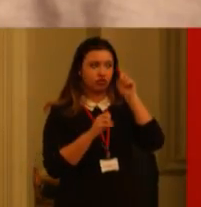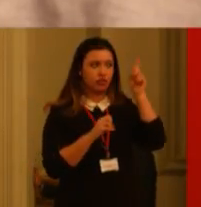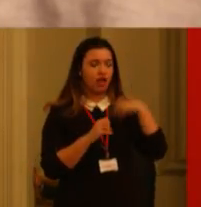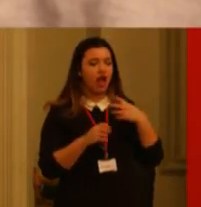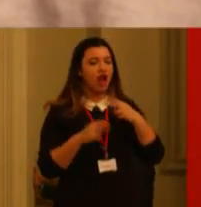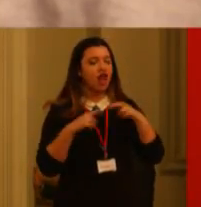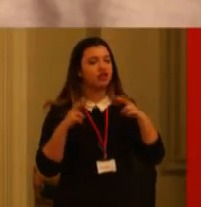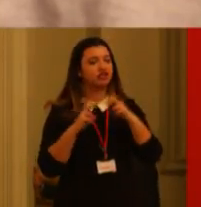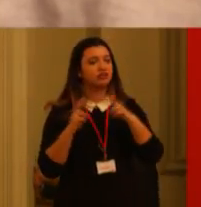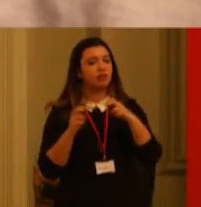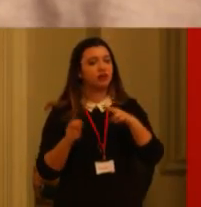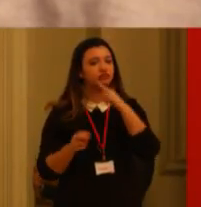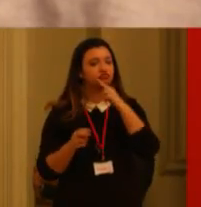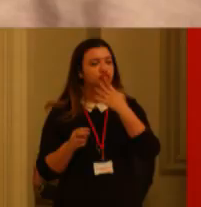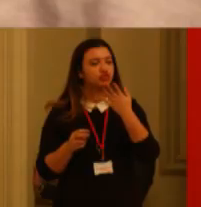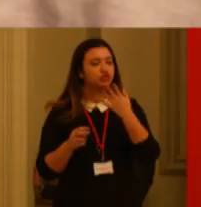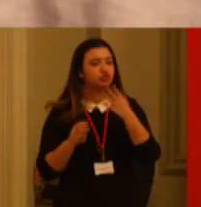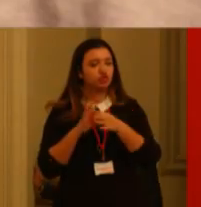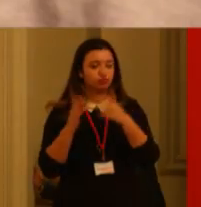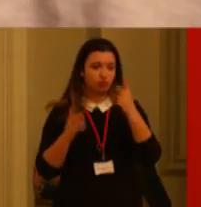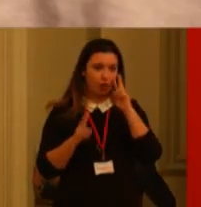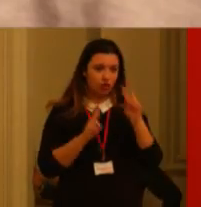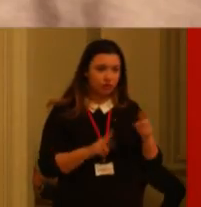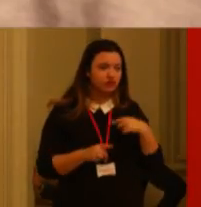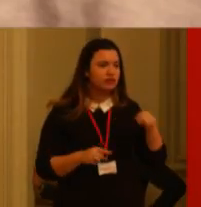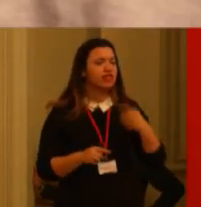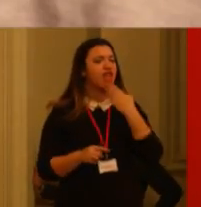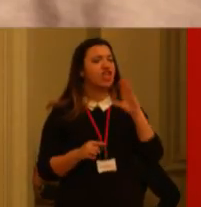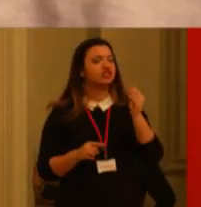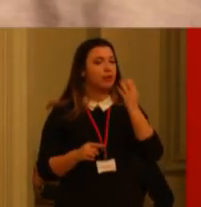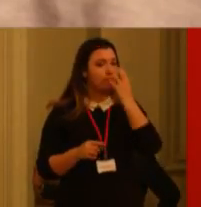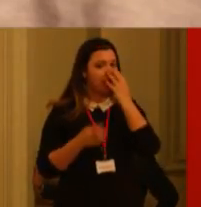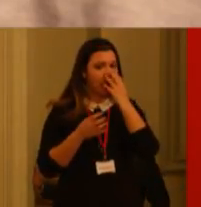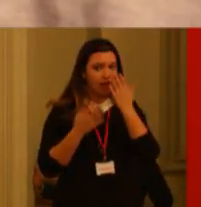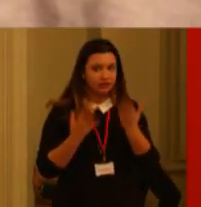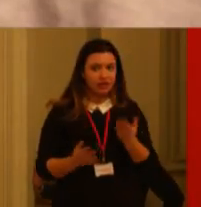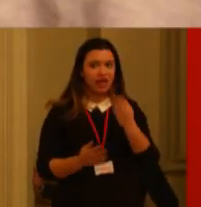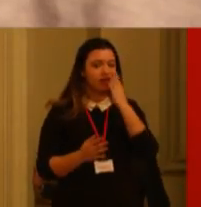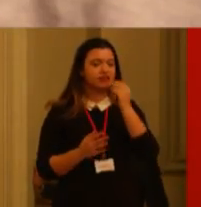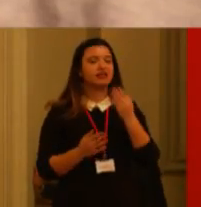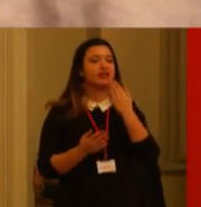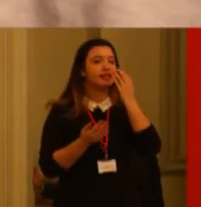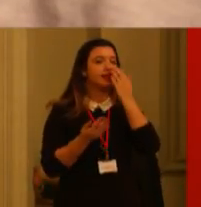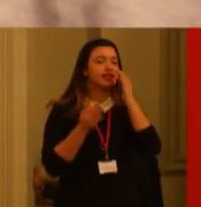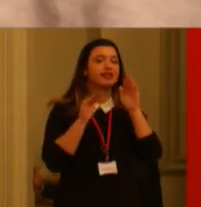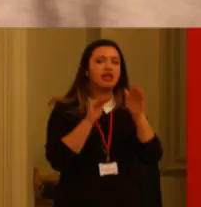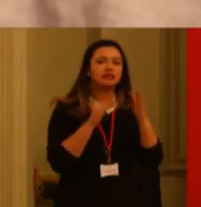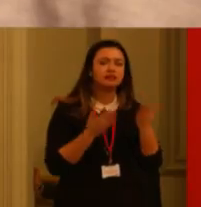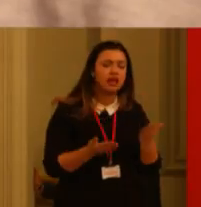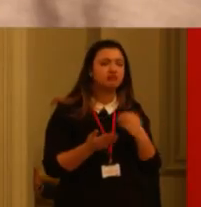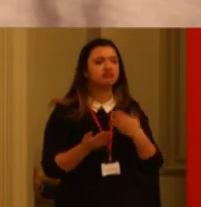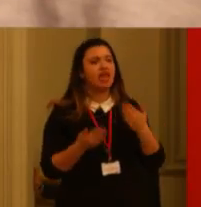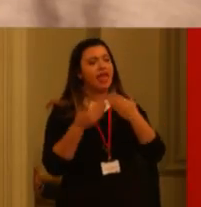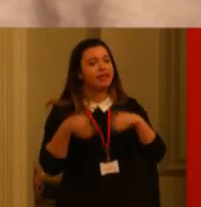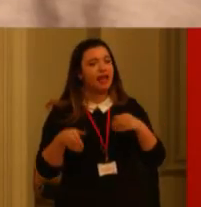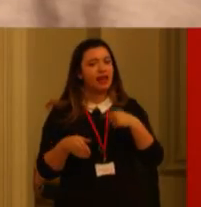them again. We heard the results of the research, and after the video that we will share with you, we'll have another panel discussion. We will